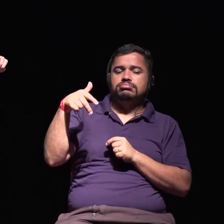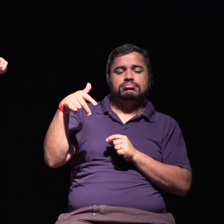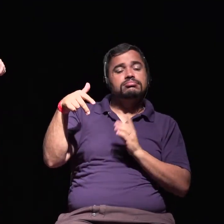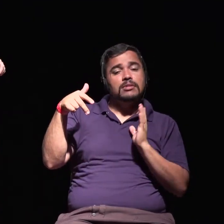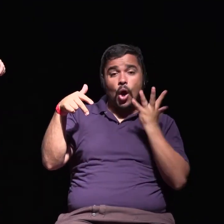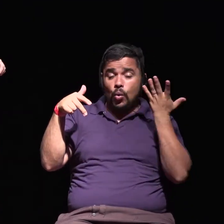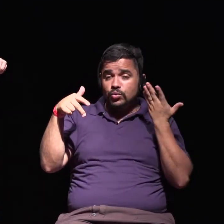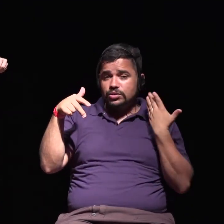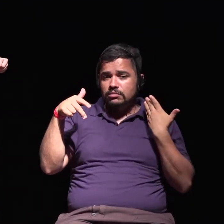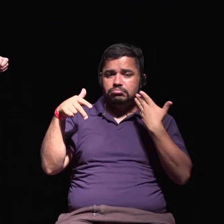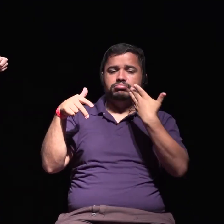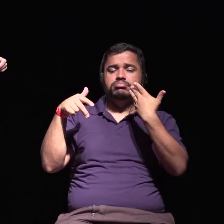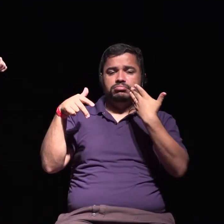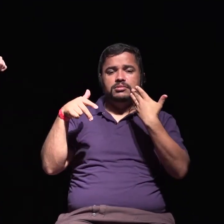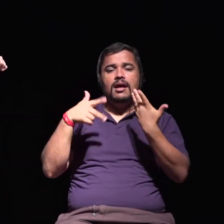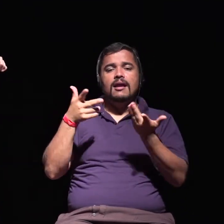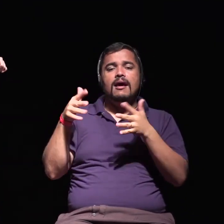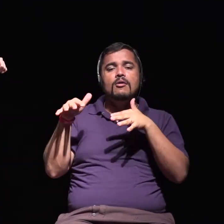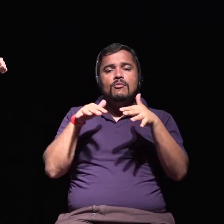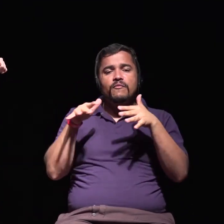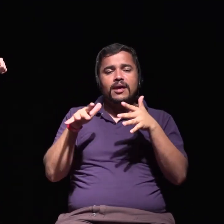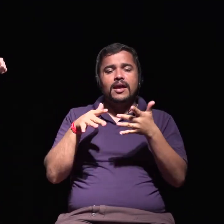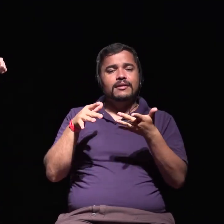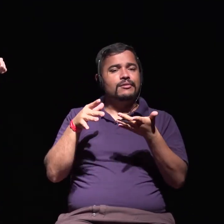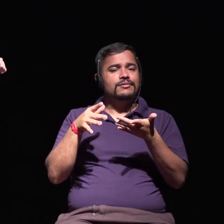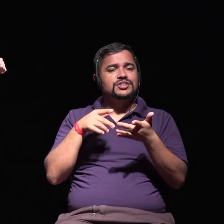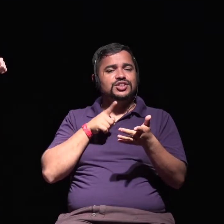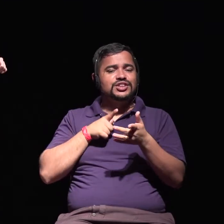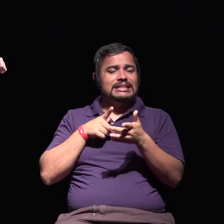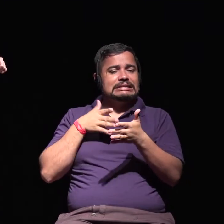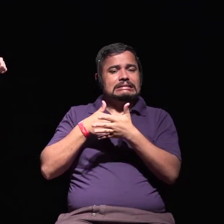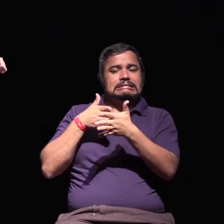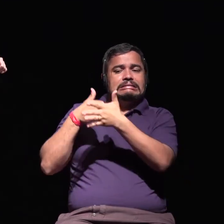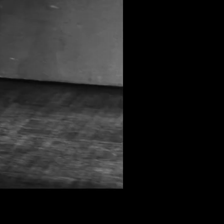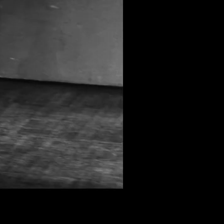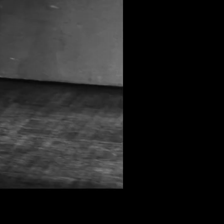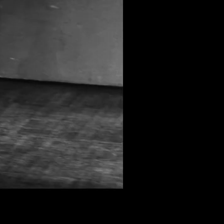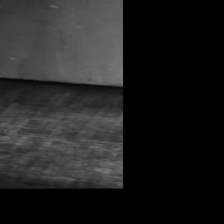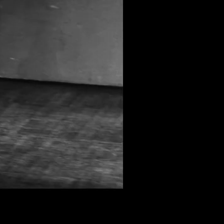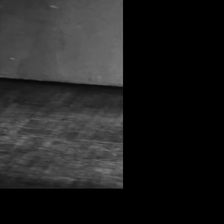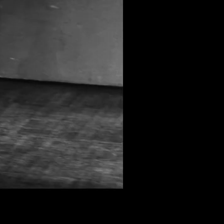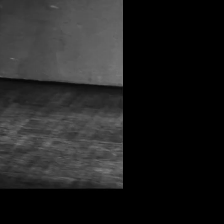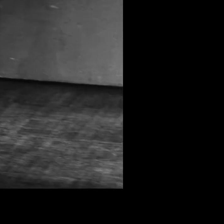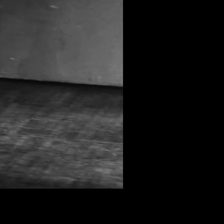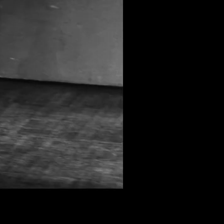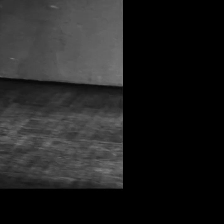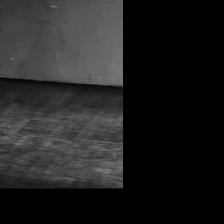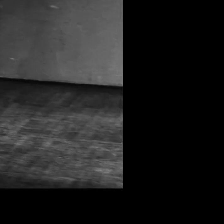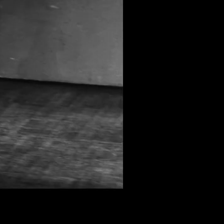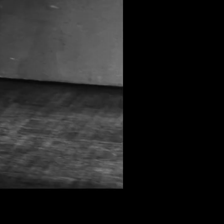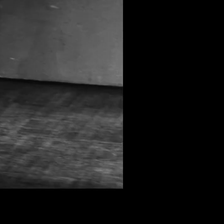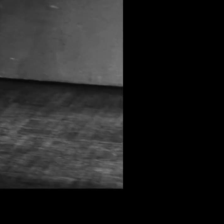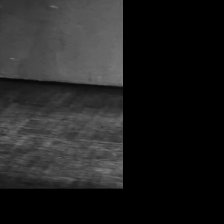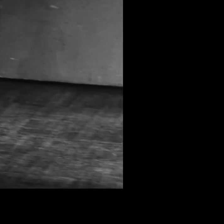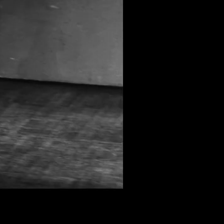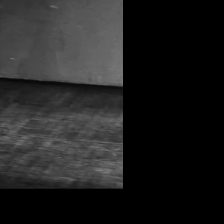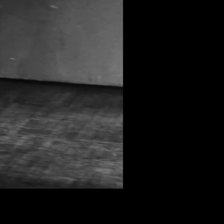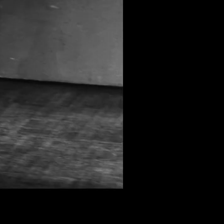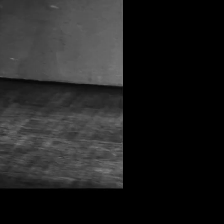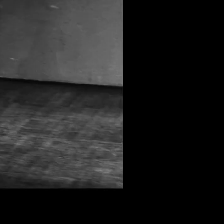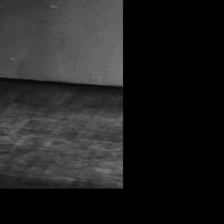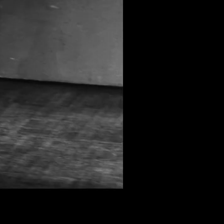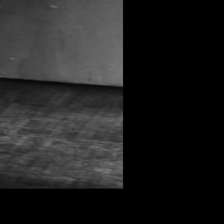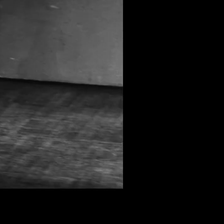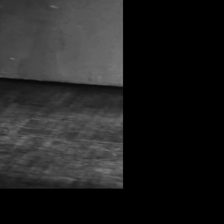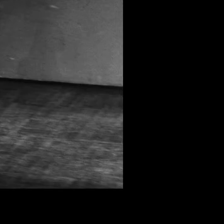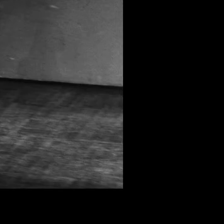of movement as it was about the liberations or freedoms of bodily motion. Great, so what I love about this MoMA reconstruction